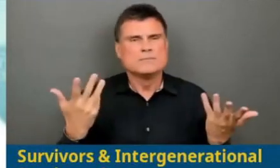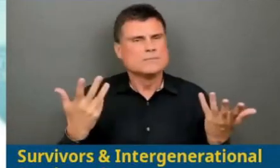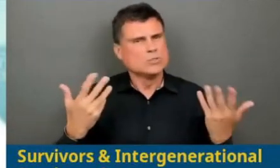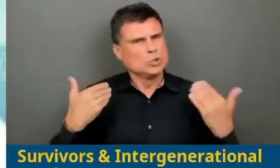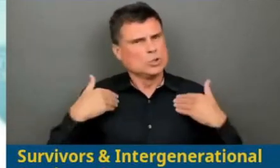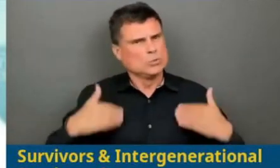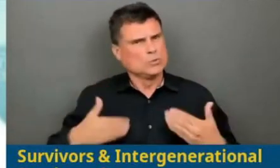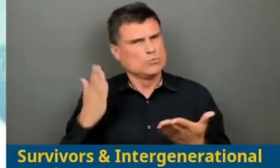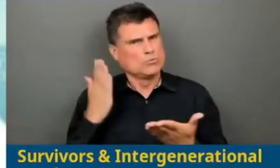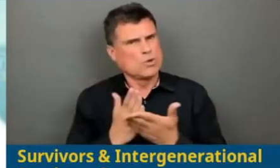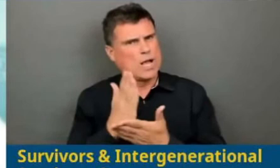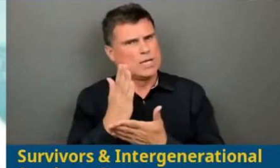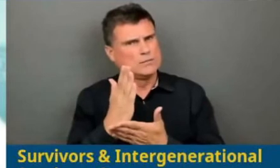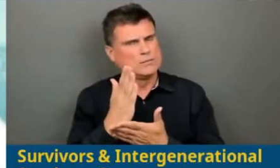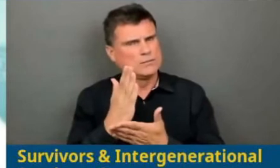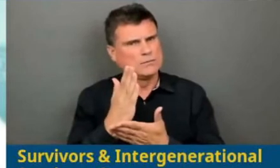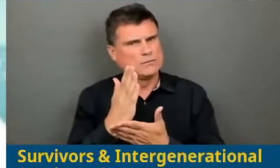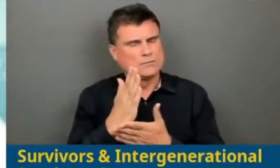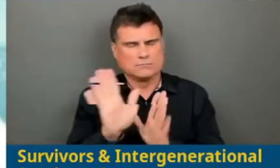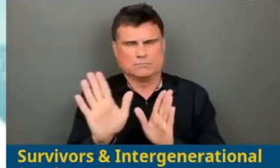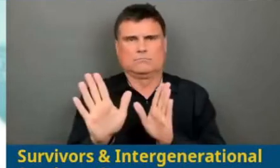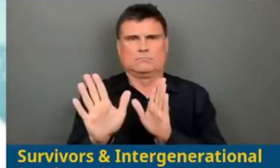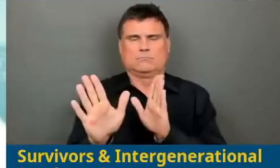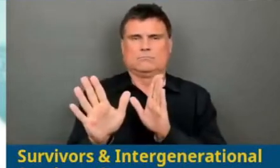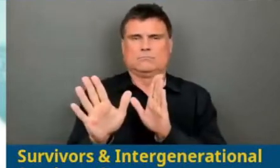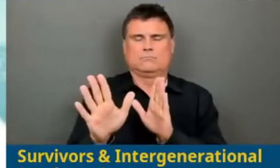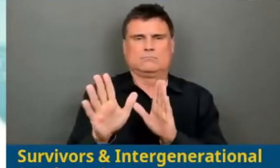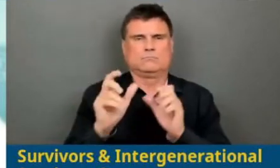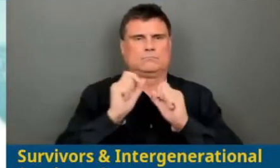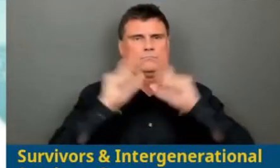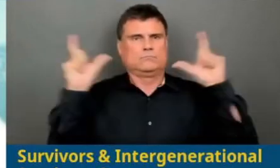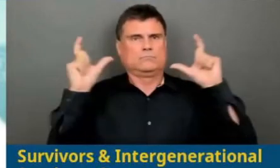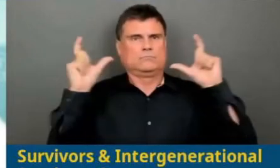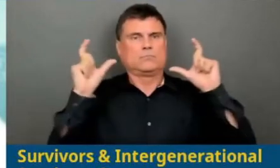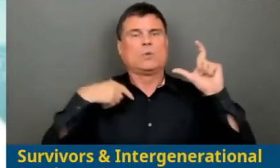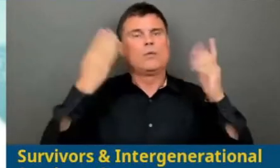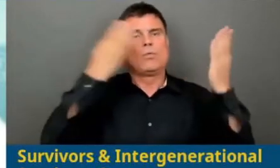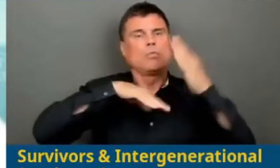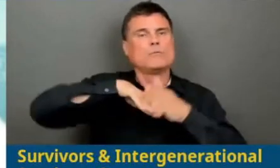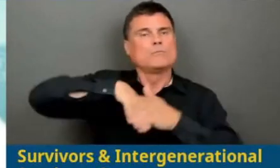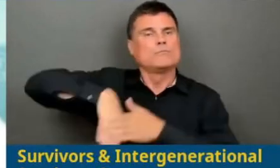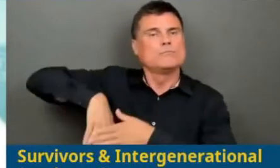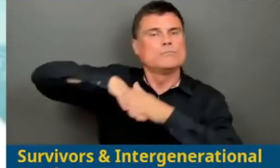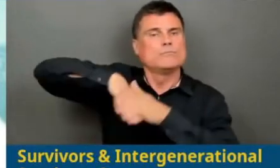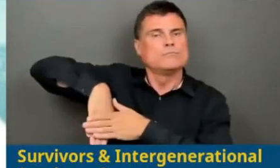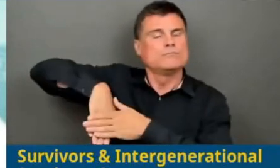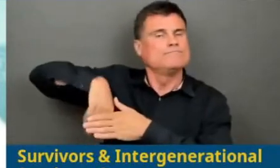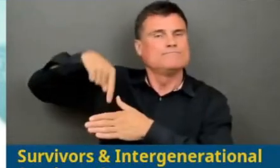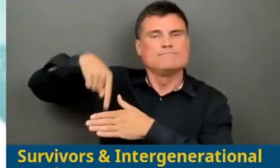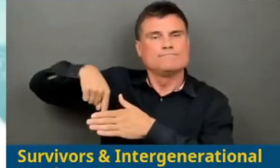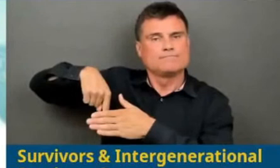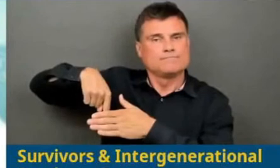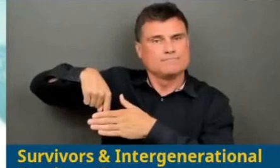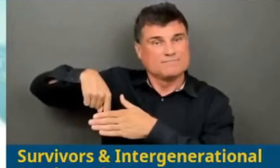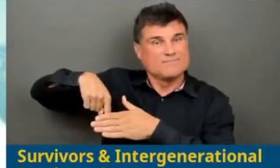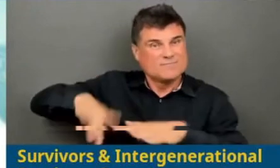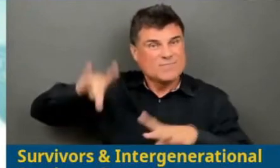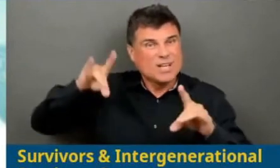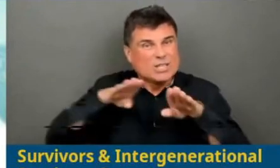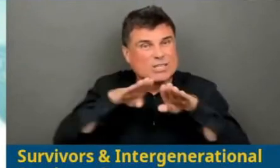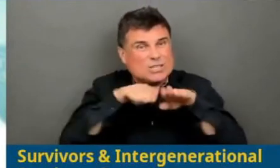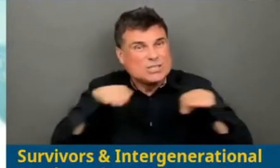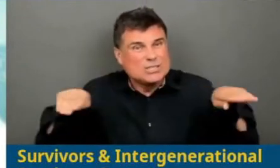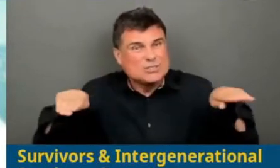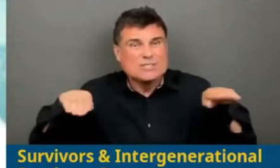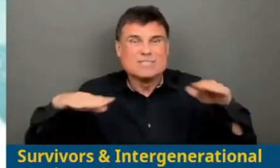overlooked. The findings of these children, which I will restate, these are Indigenous children that